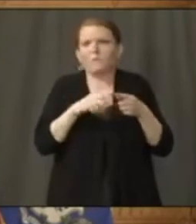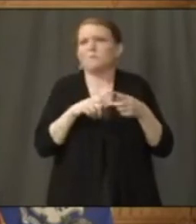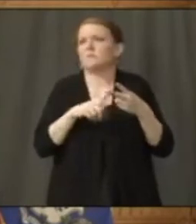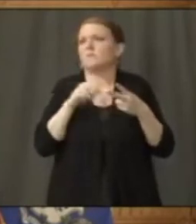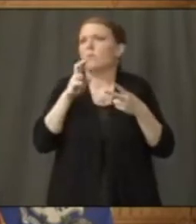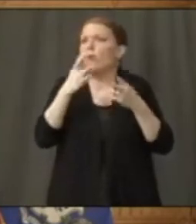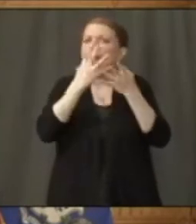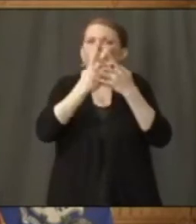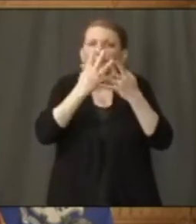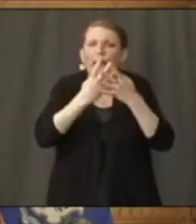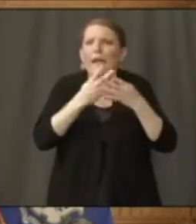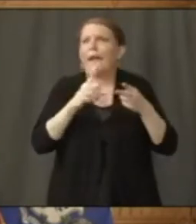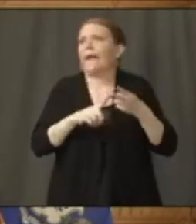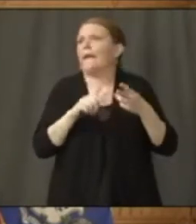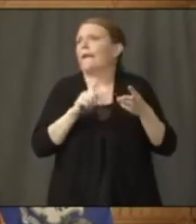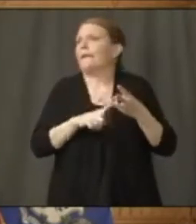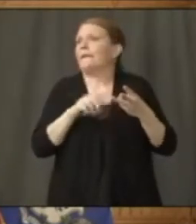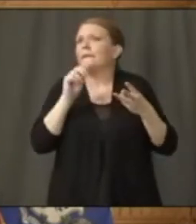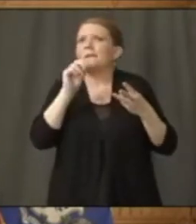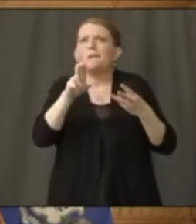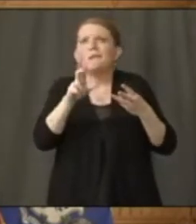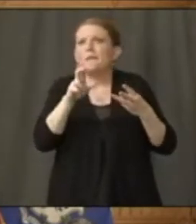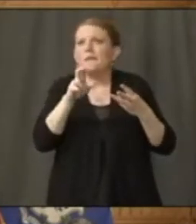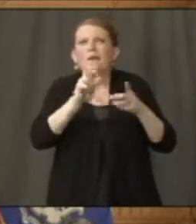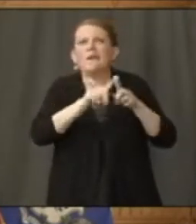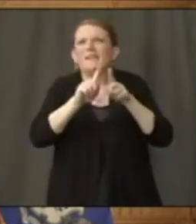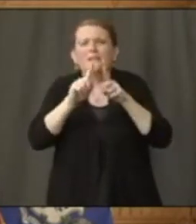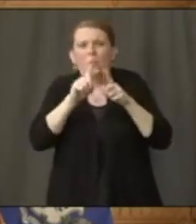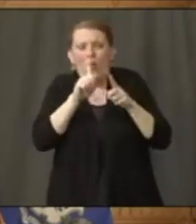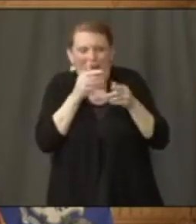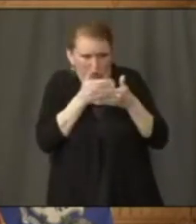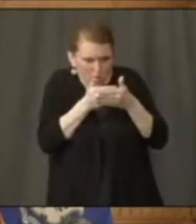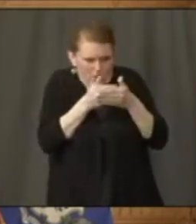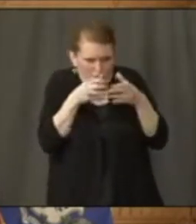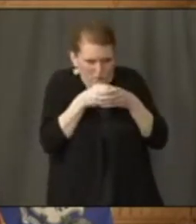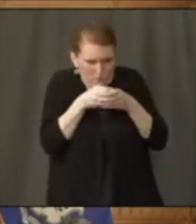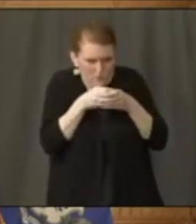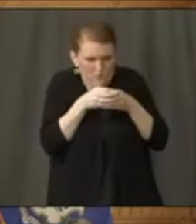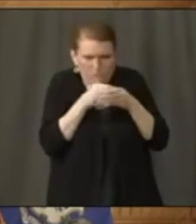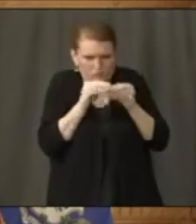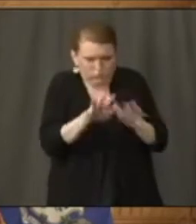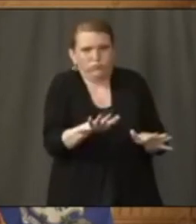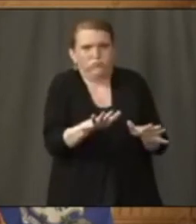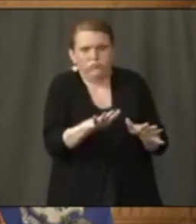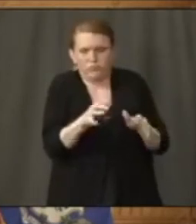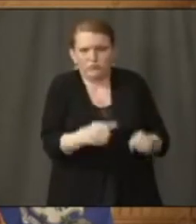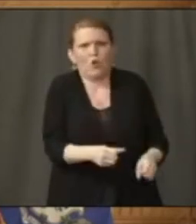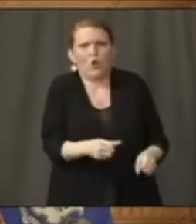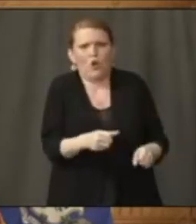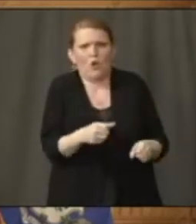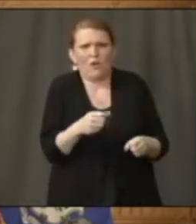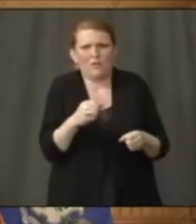How confident can we be, or do you need more evidence to be confident on indoor dining?